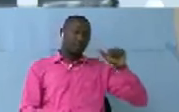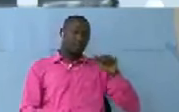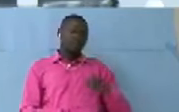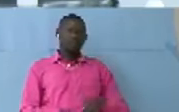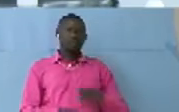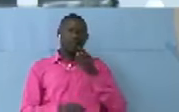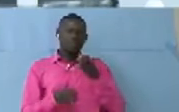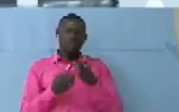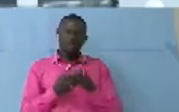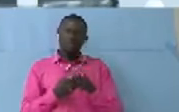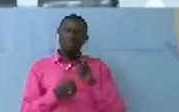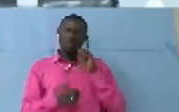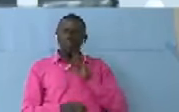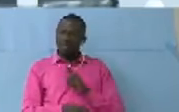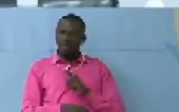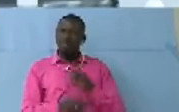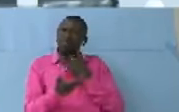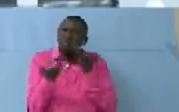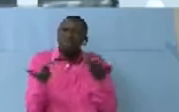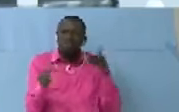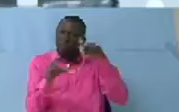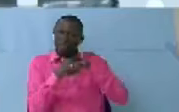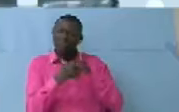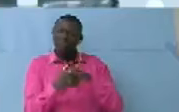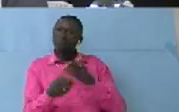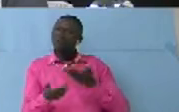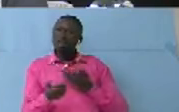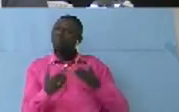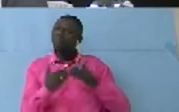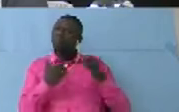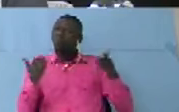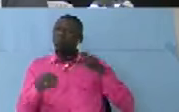Jara. What got you into this?